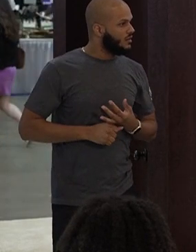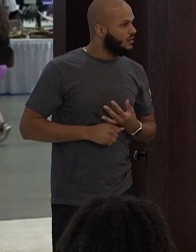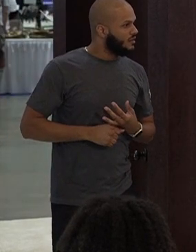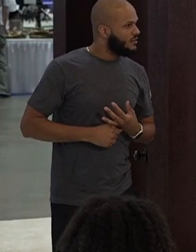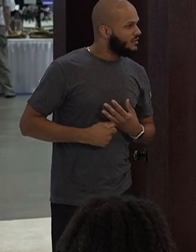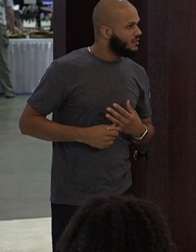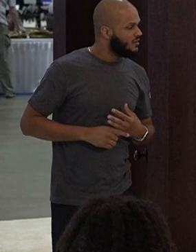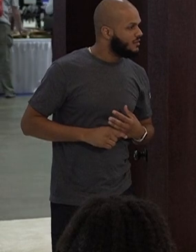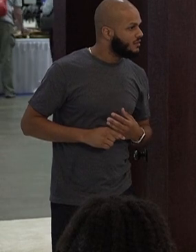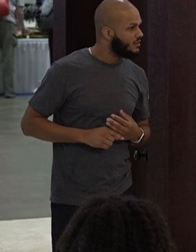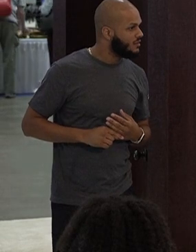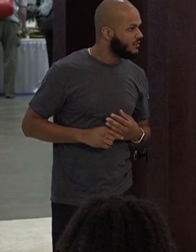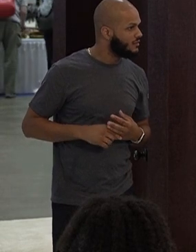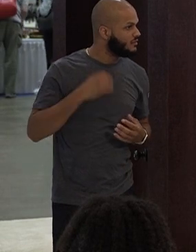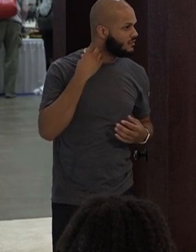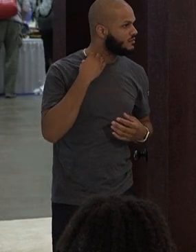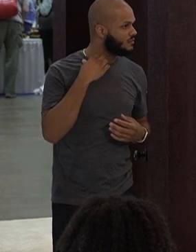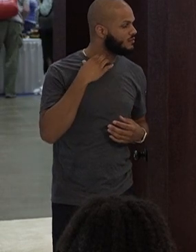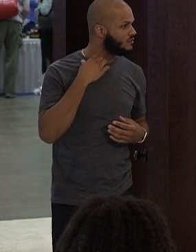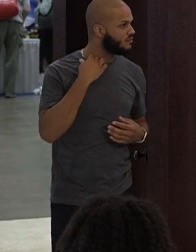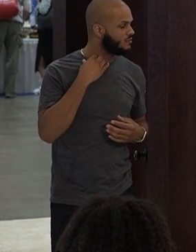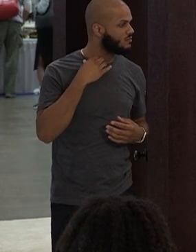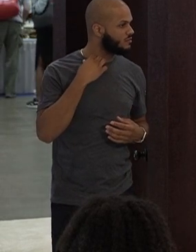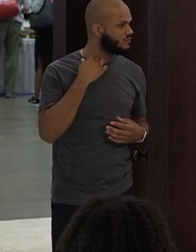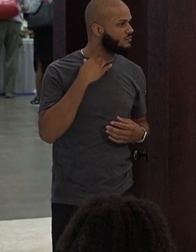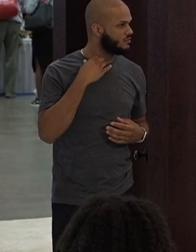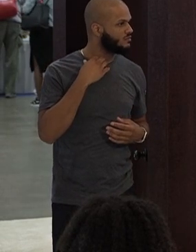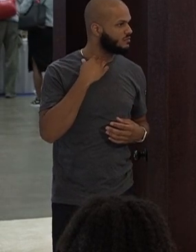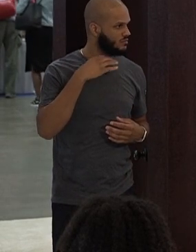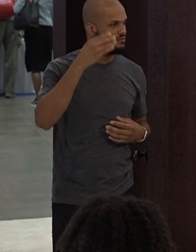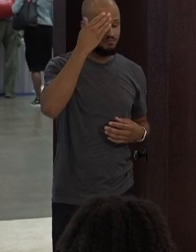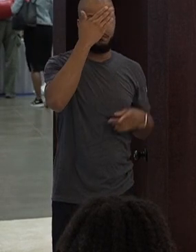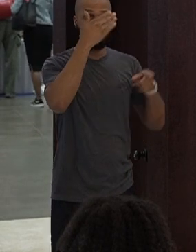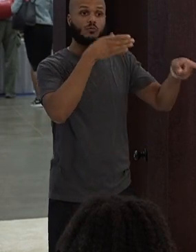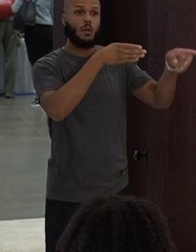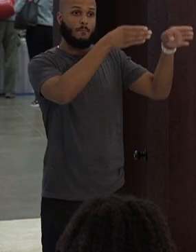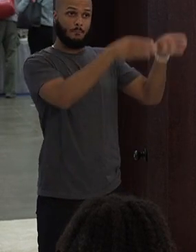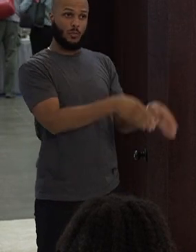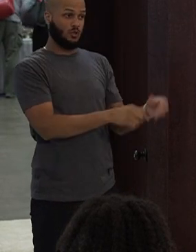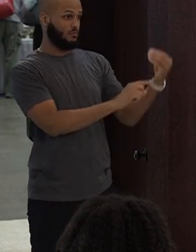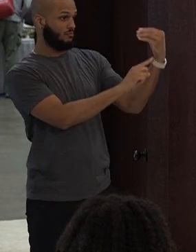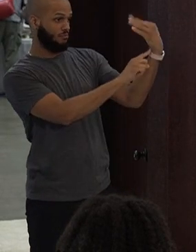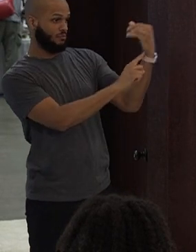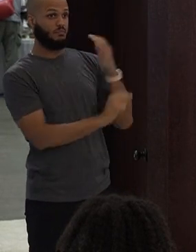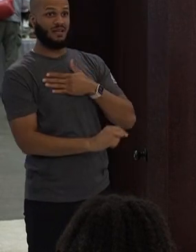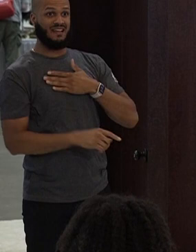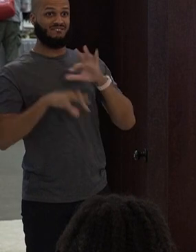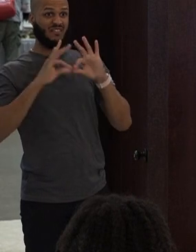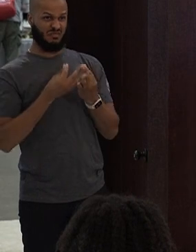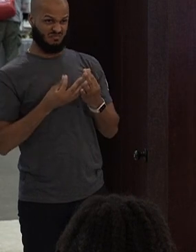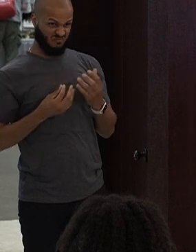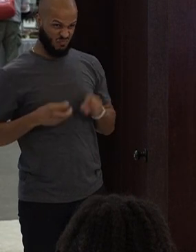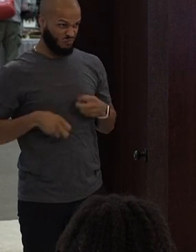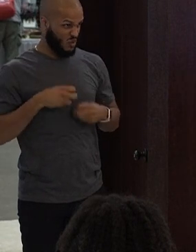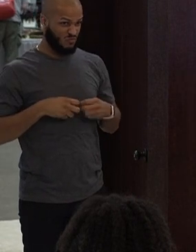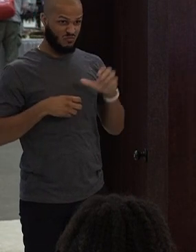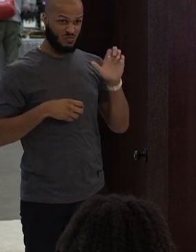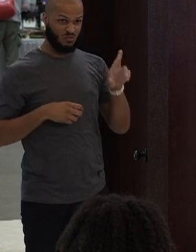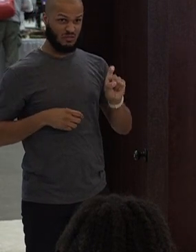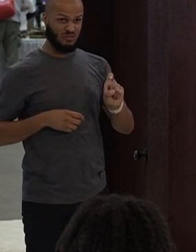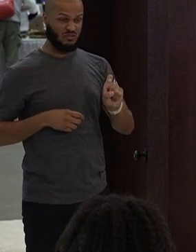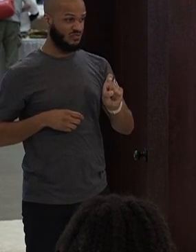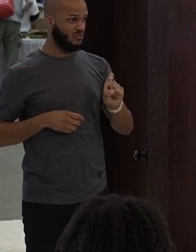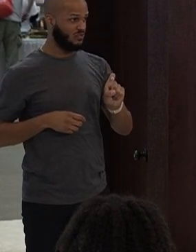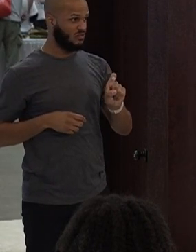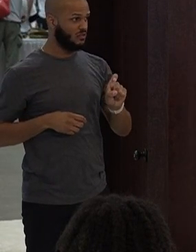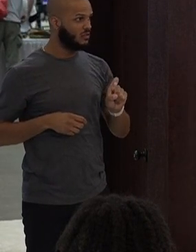Is it possible to get if someone else has taken the photos of my family? Is that a problem getting a?